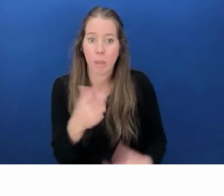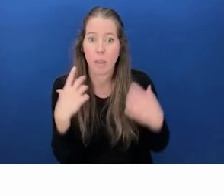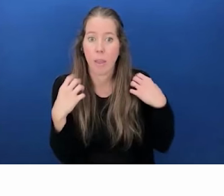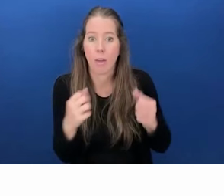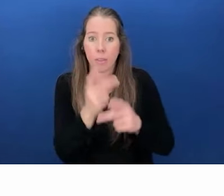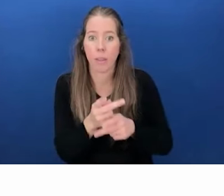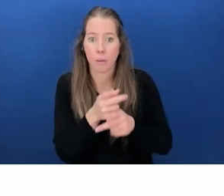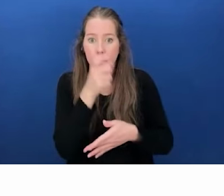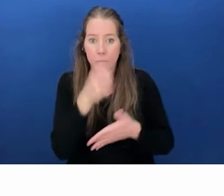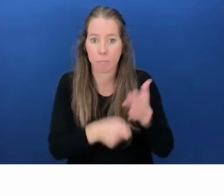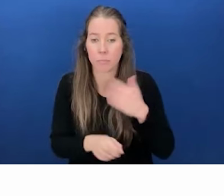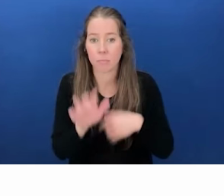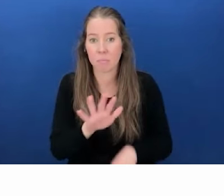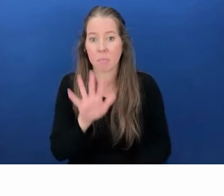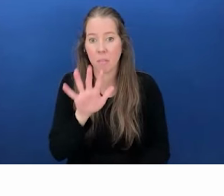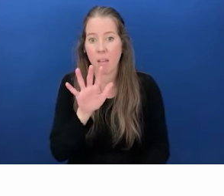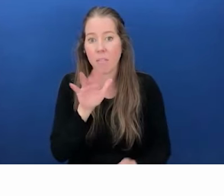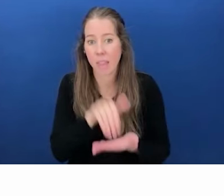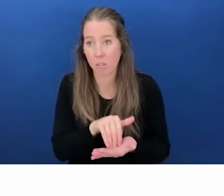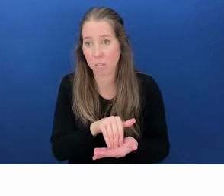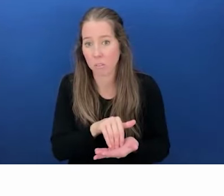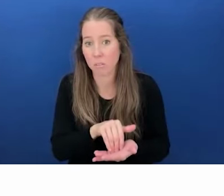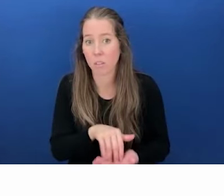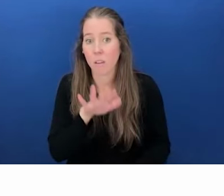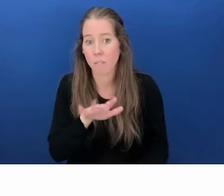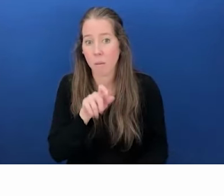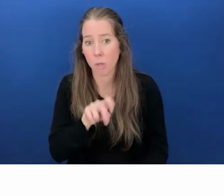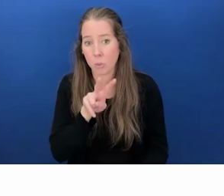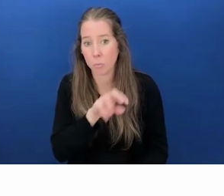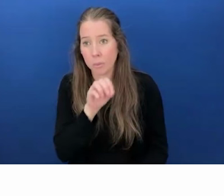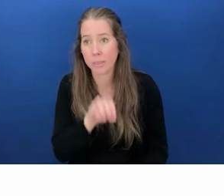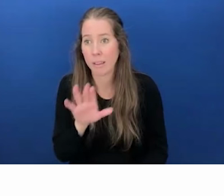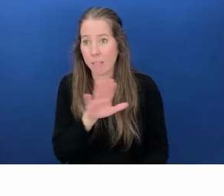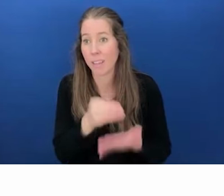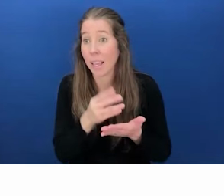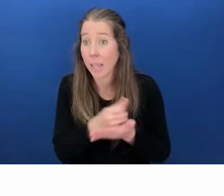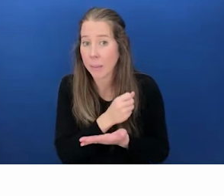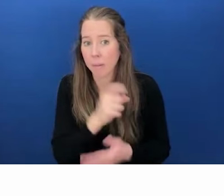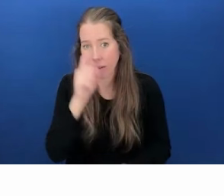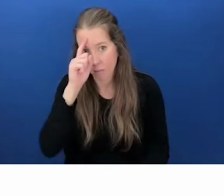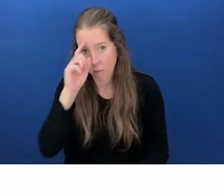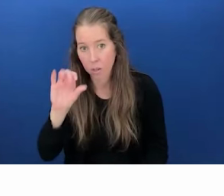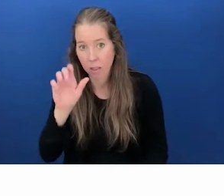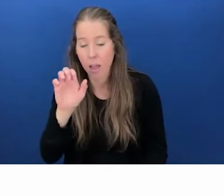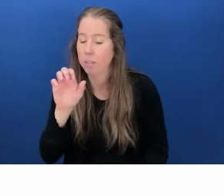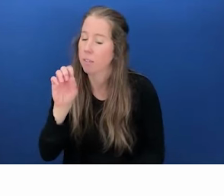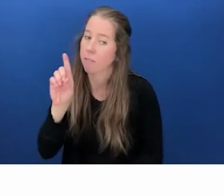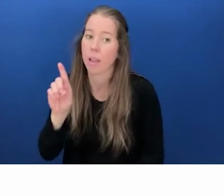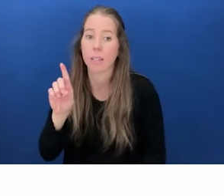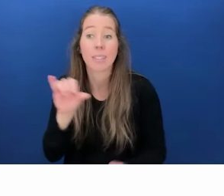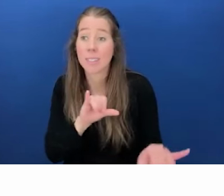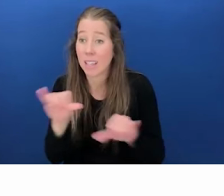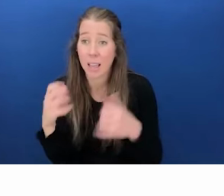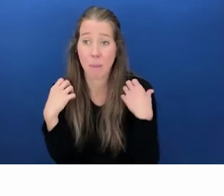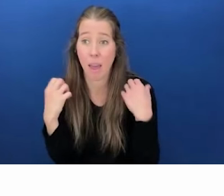annual premium cost us about $5,000, which is 5.2% of the income. For classified, they have the exact same healthcare